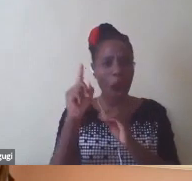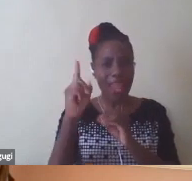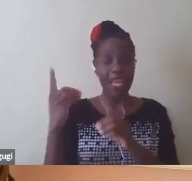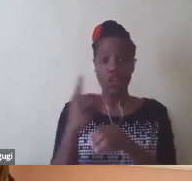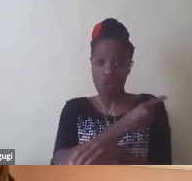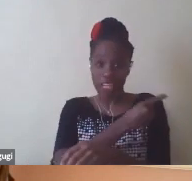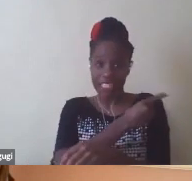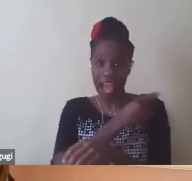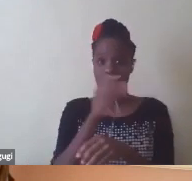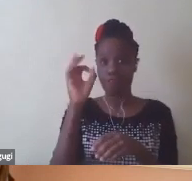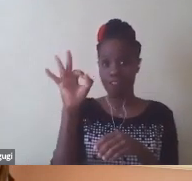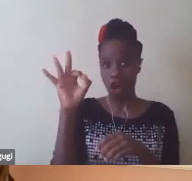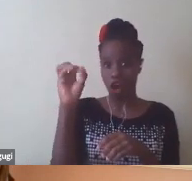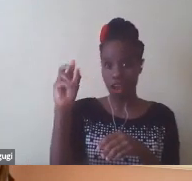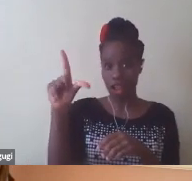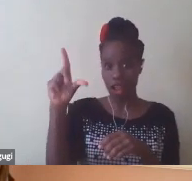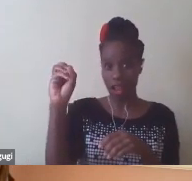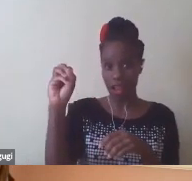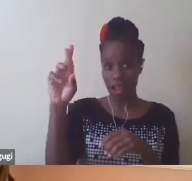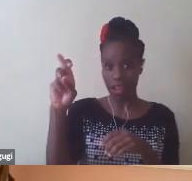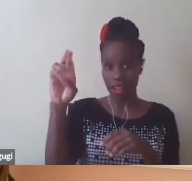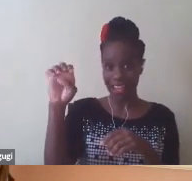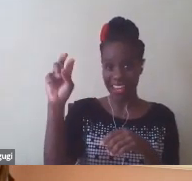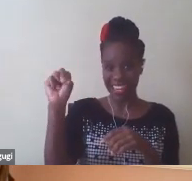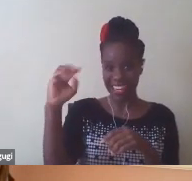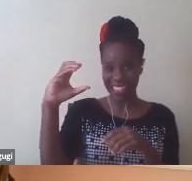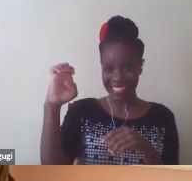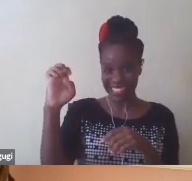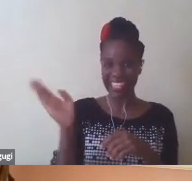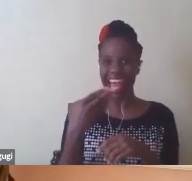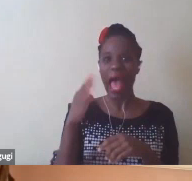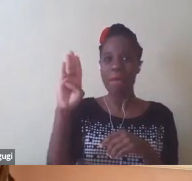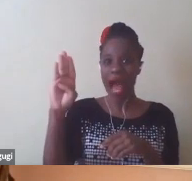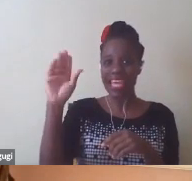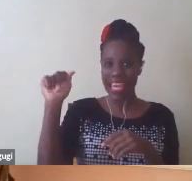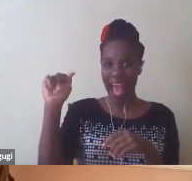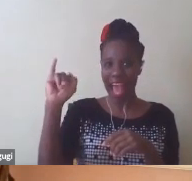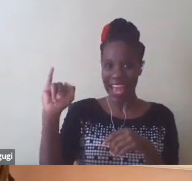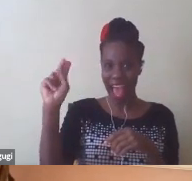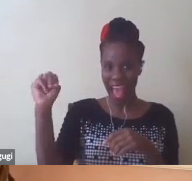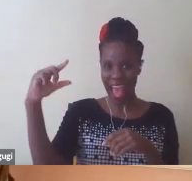Florence Baingana. Florence, have I said that correctly? Yes, perfect.